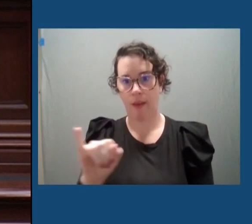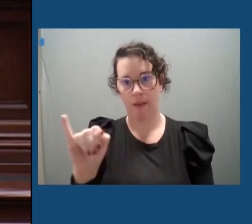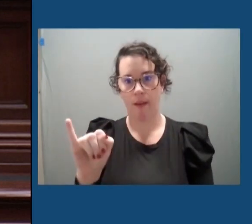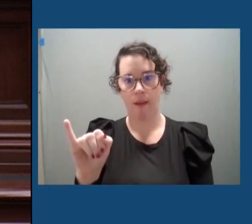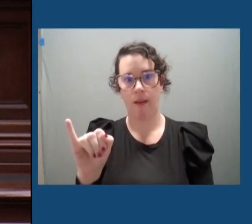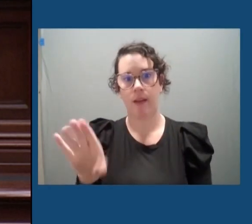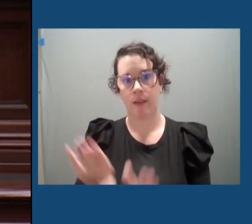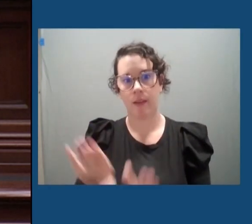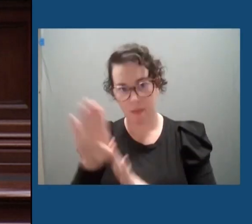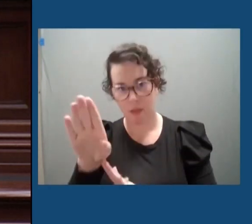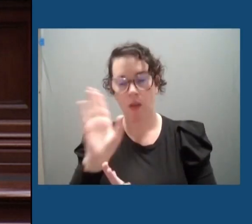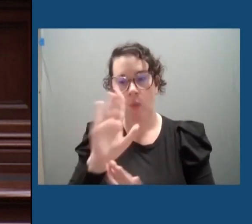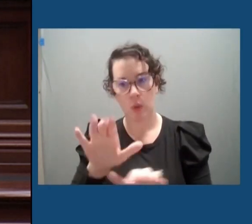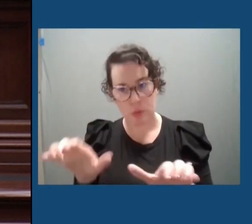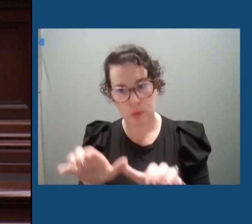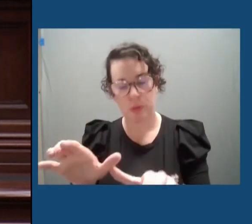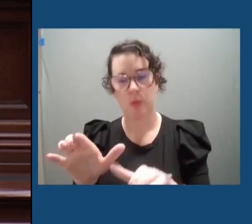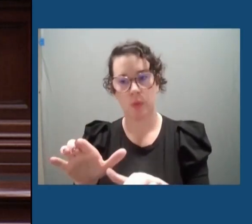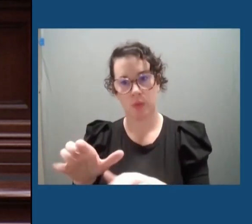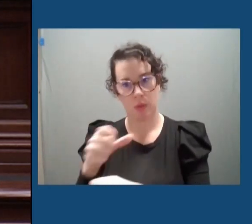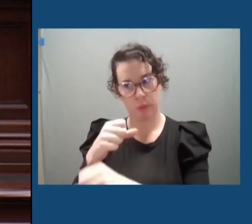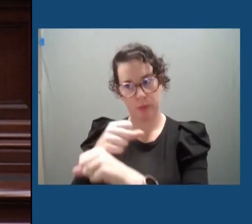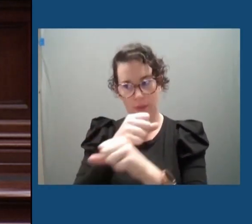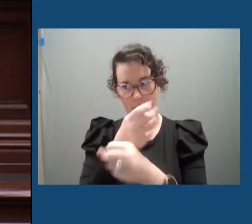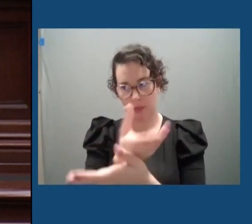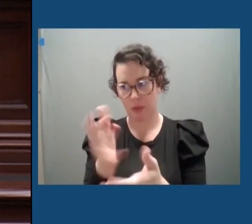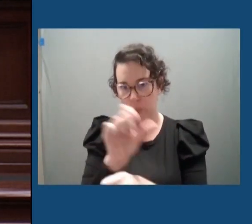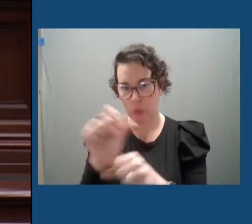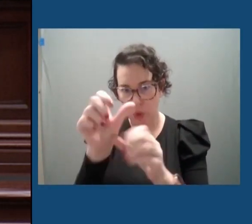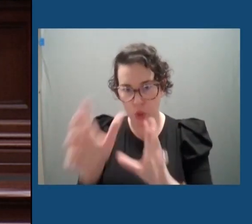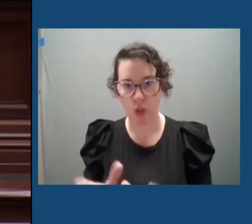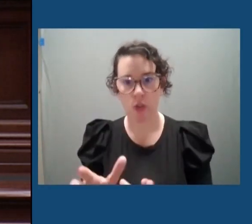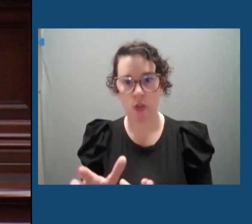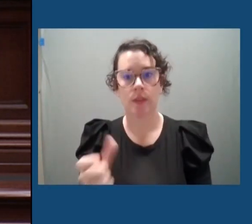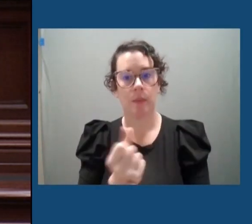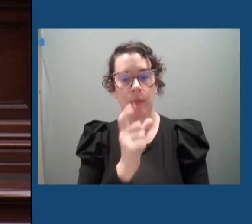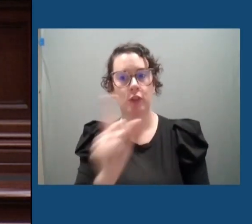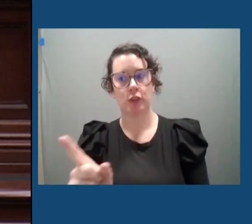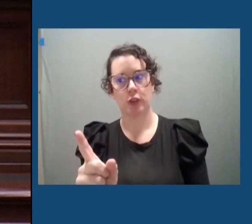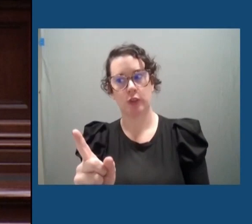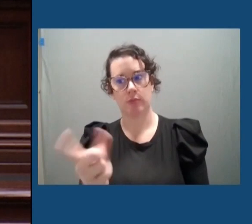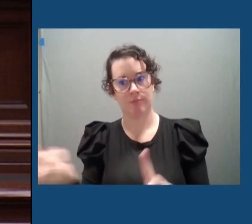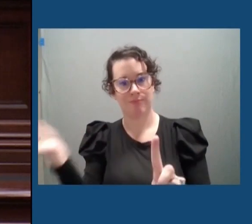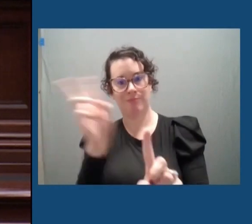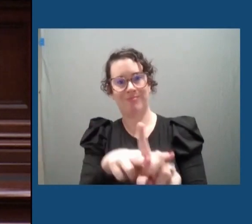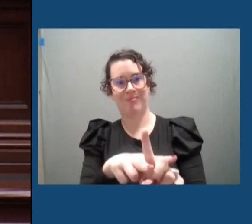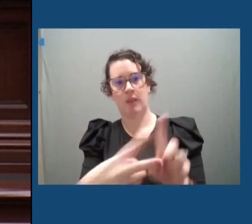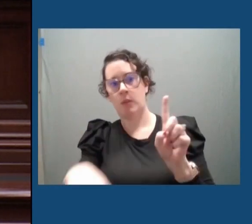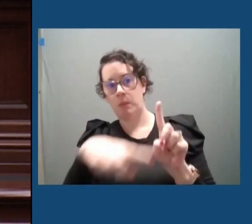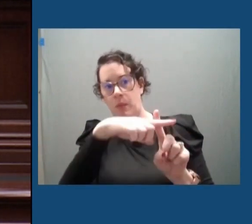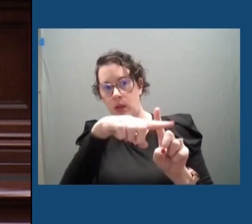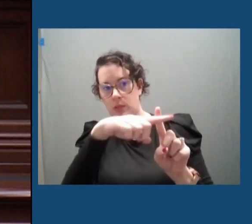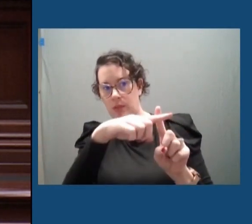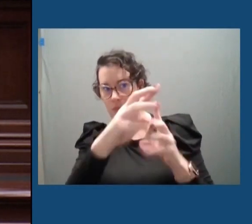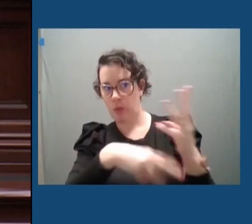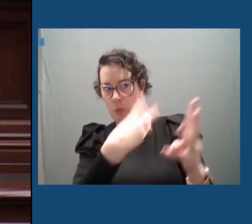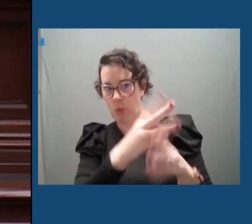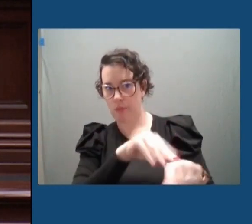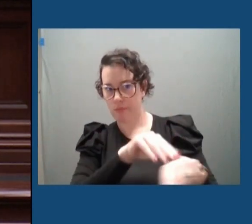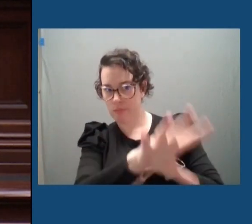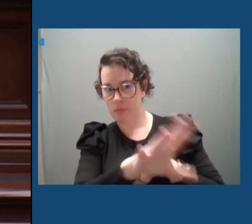and do it in a way that protects our workers and make it a force for good in the world. We'll be the very